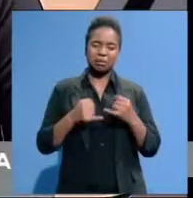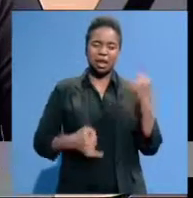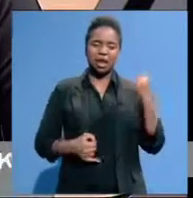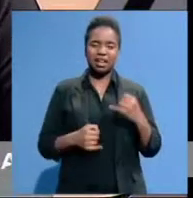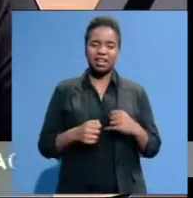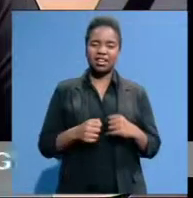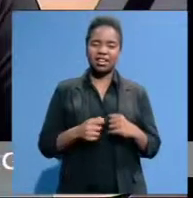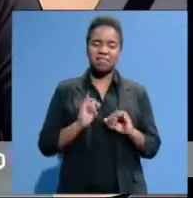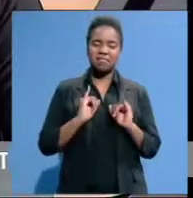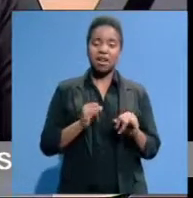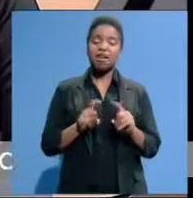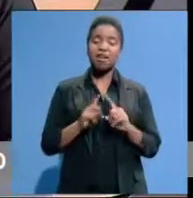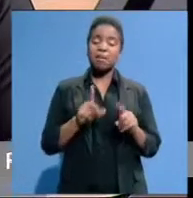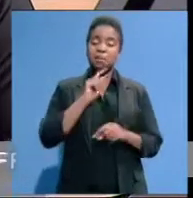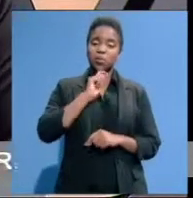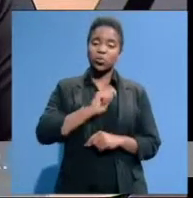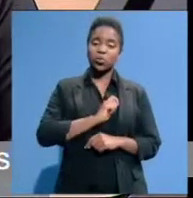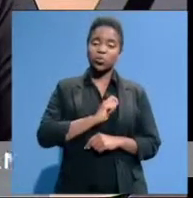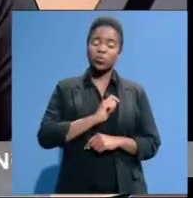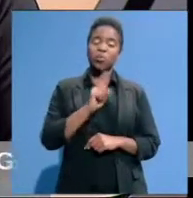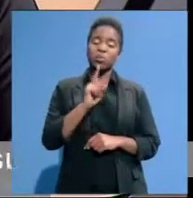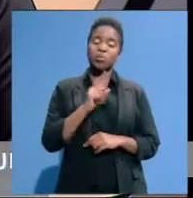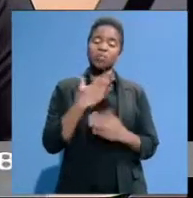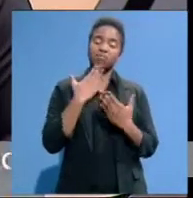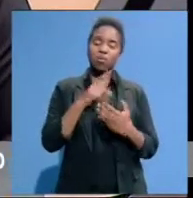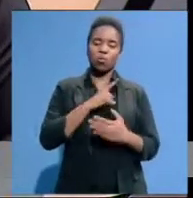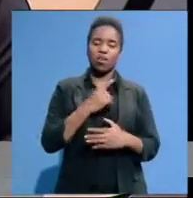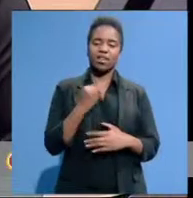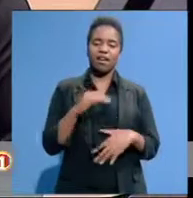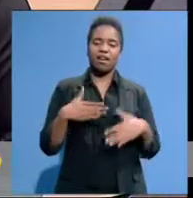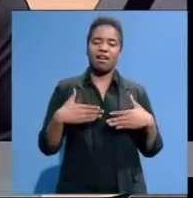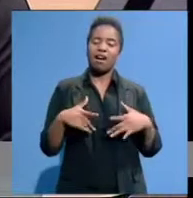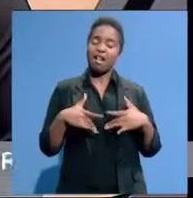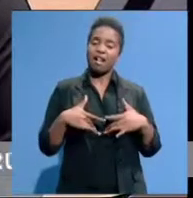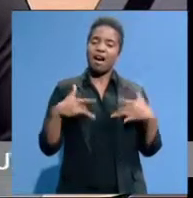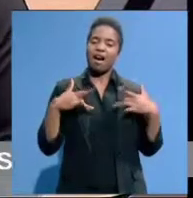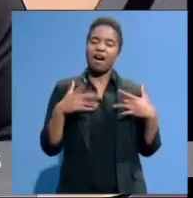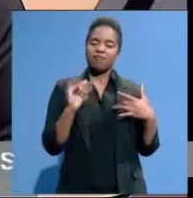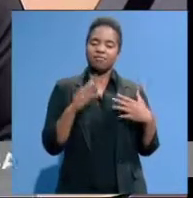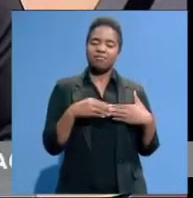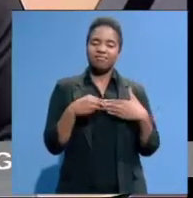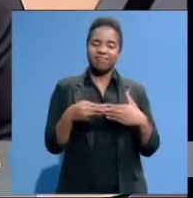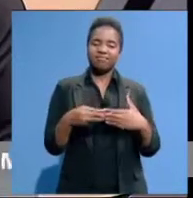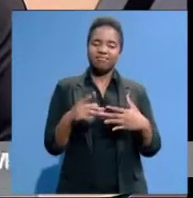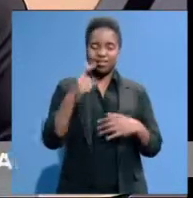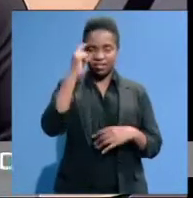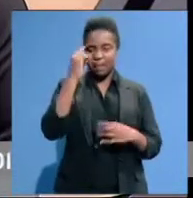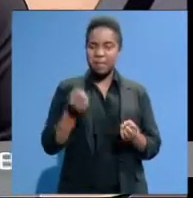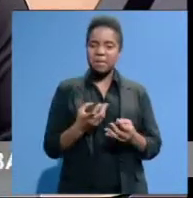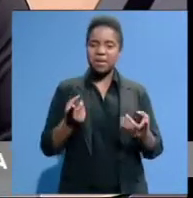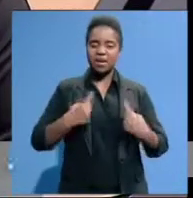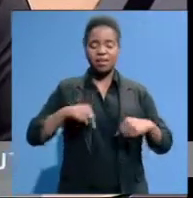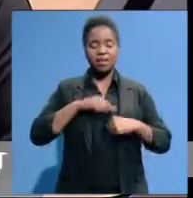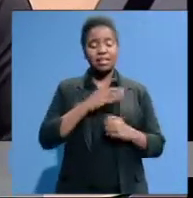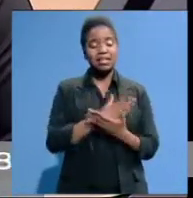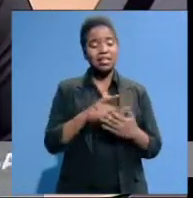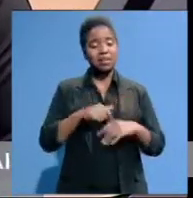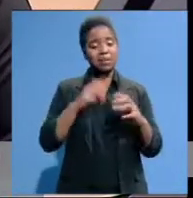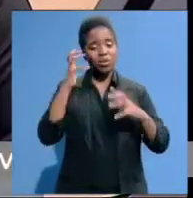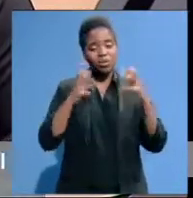Coffin, I told him this. I said, oh man, this is so messed up. I didn't know what it means, And then only